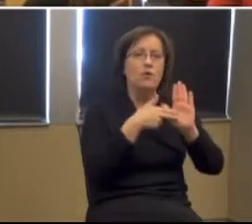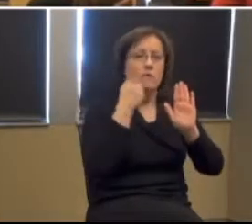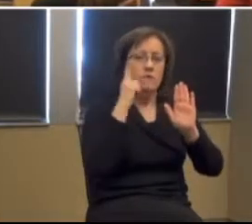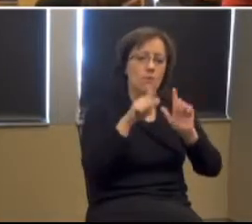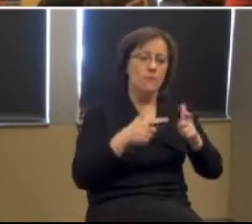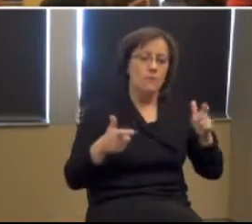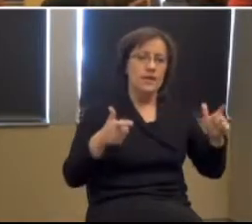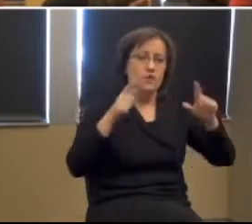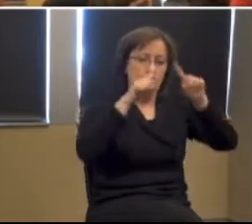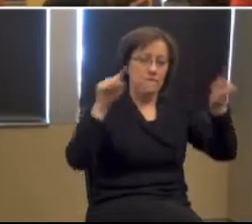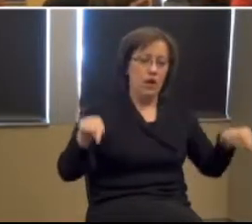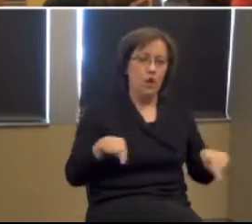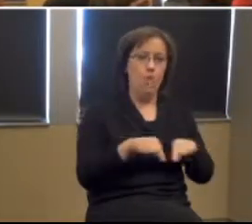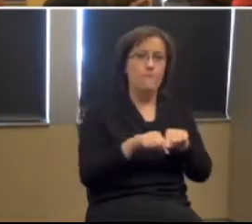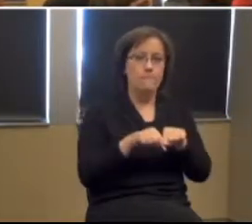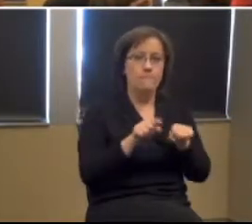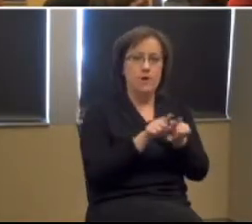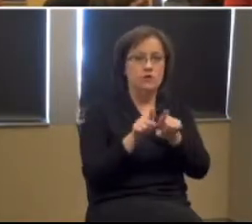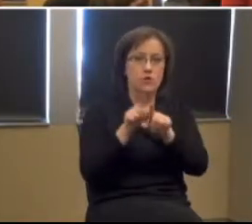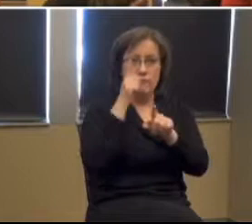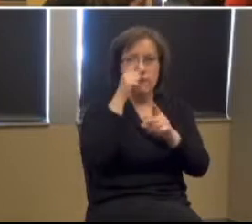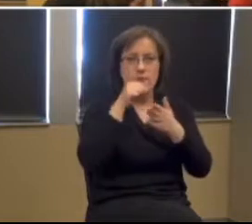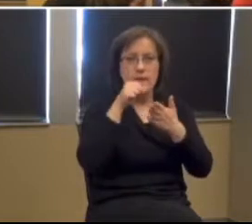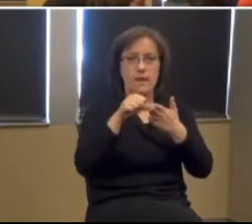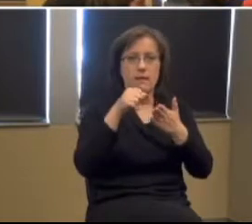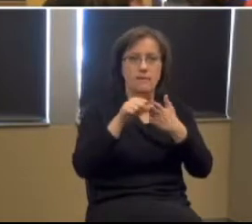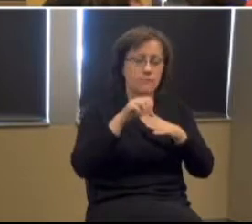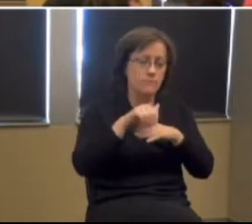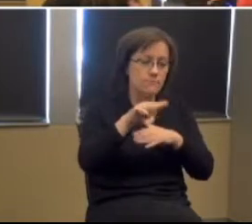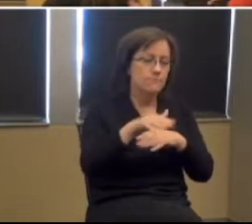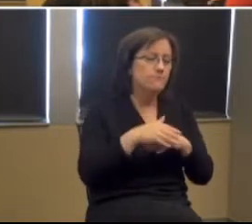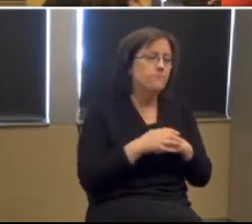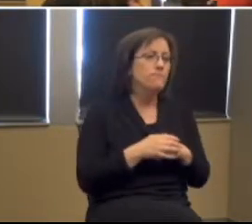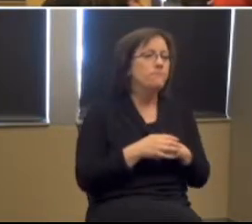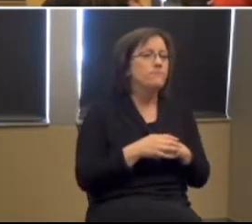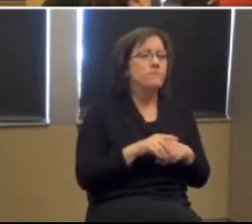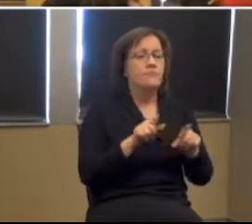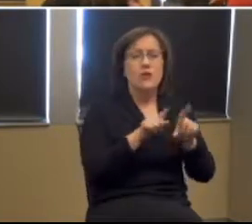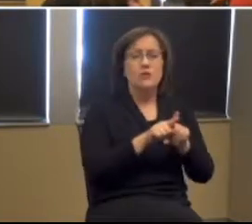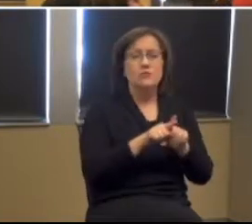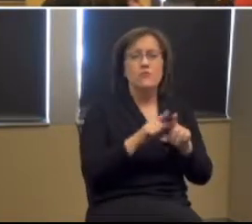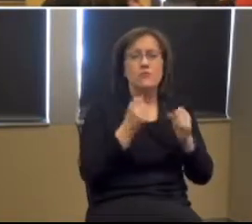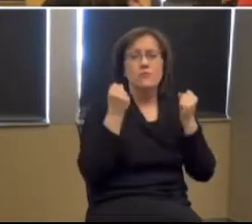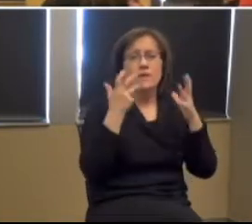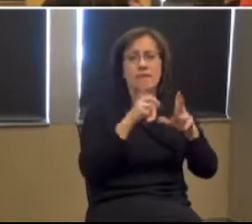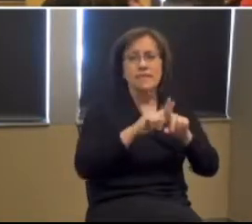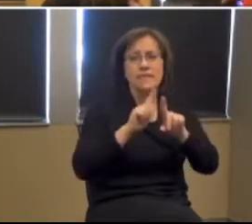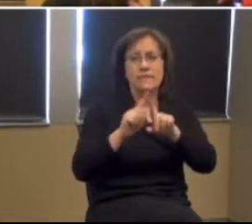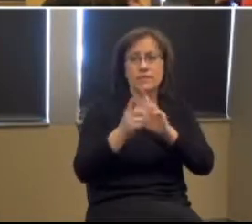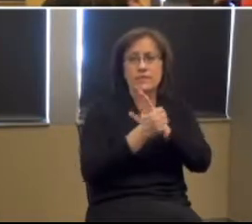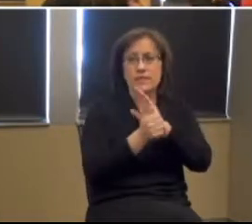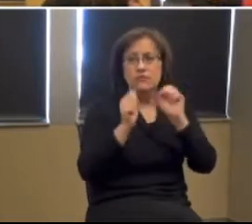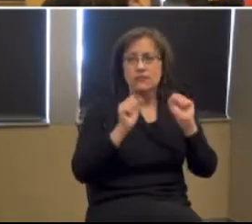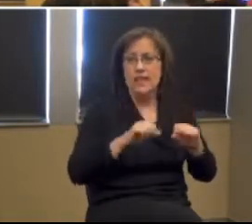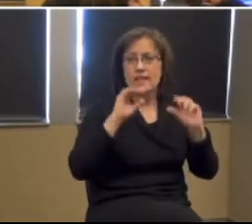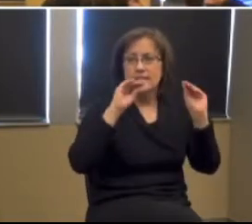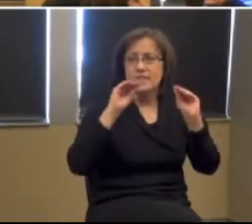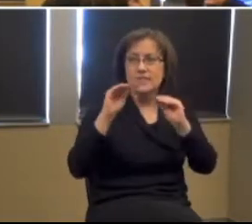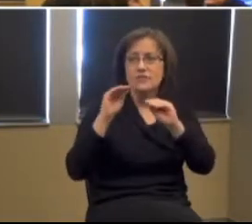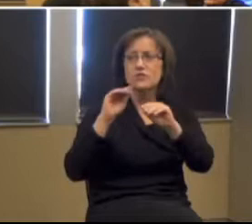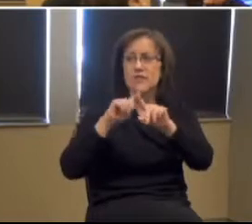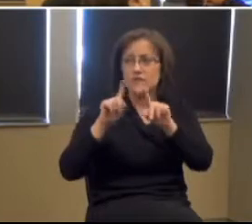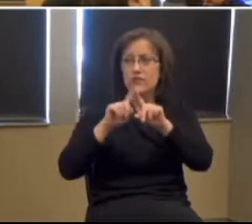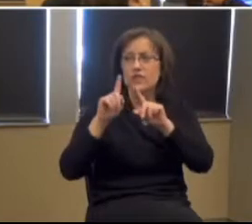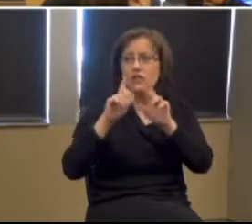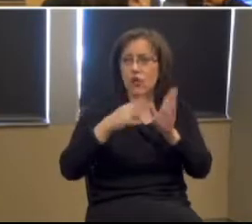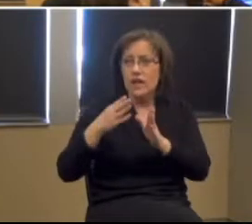well. These are one of my favorite things. There's so many different skills that you can teach with these little organizers. You can do alphabetizing,